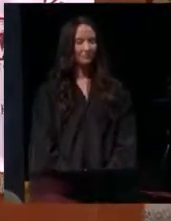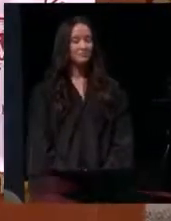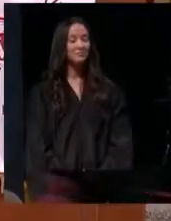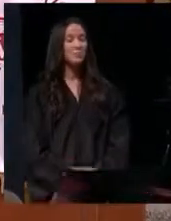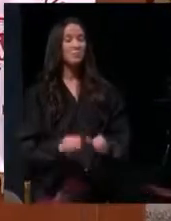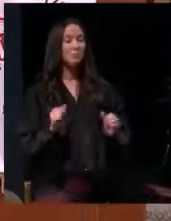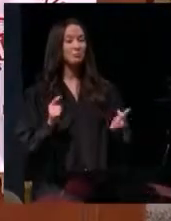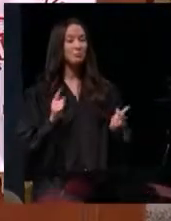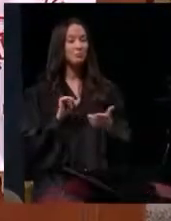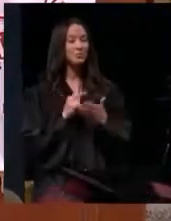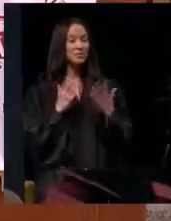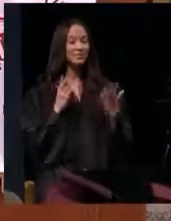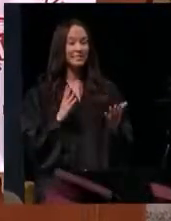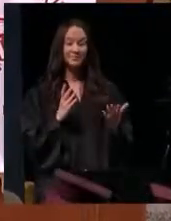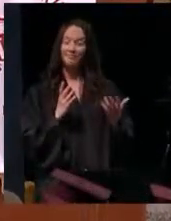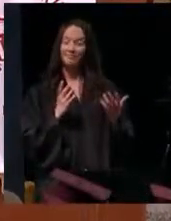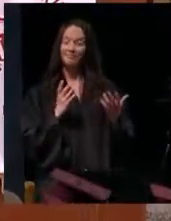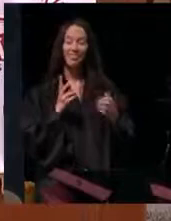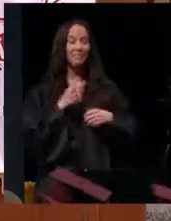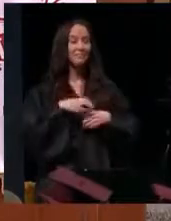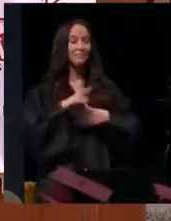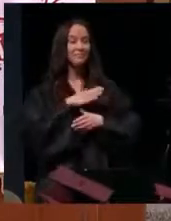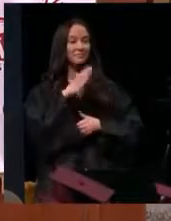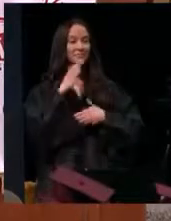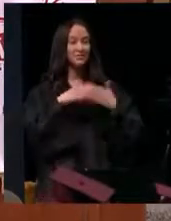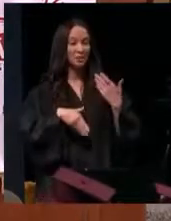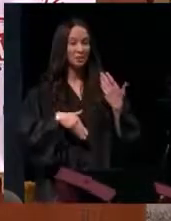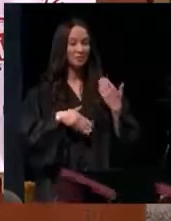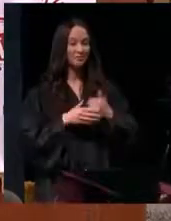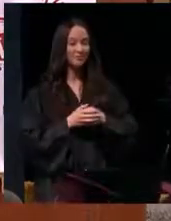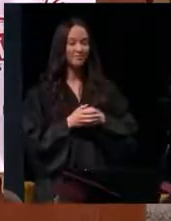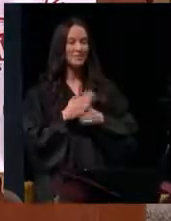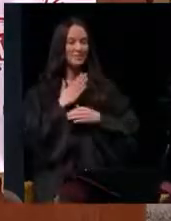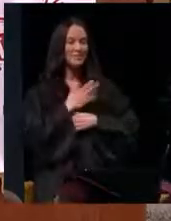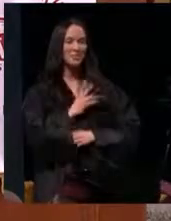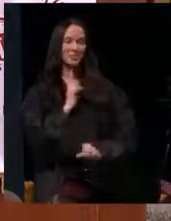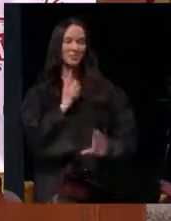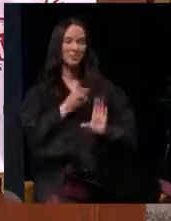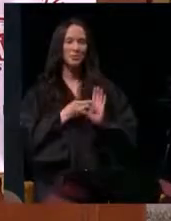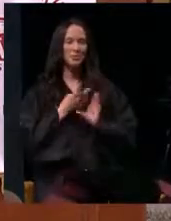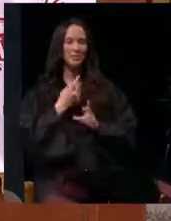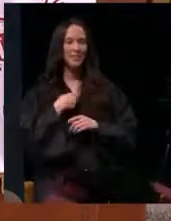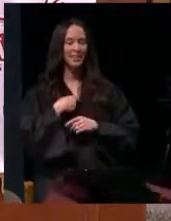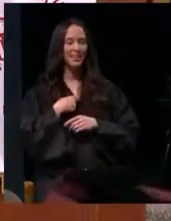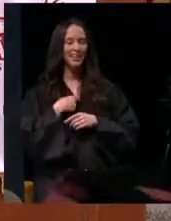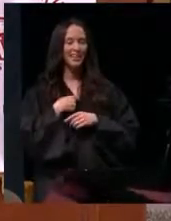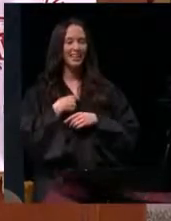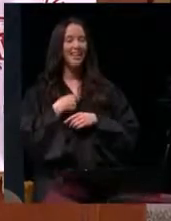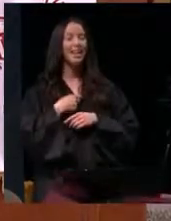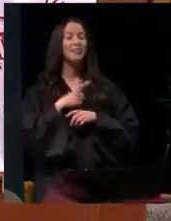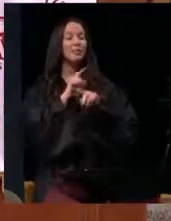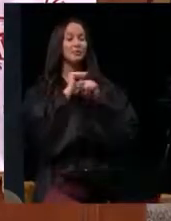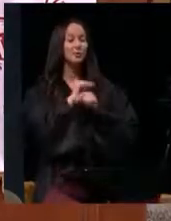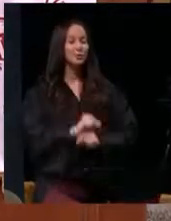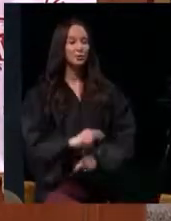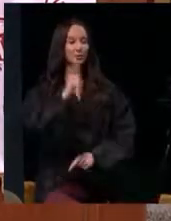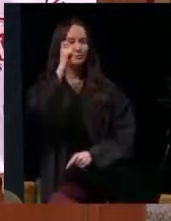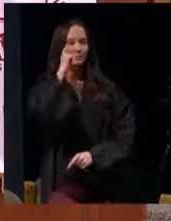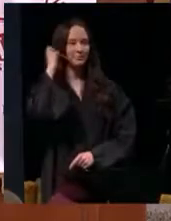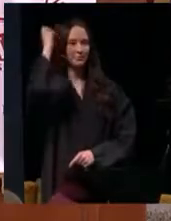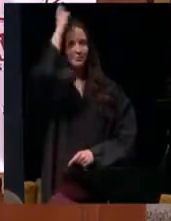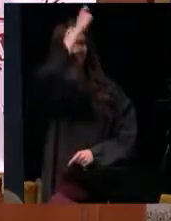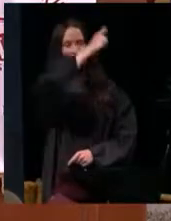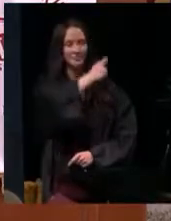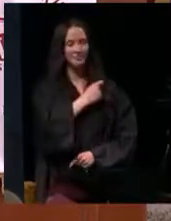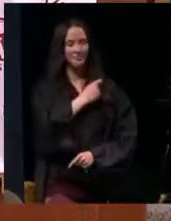Well, graduates, this portion of our journey is complete. Will you all please join me in the ceremonial turning of the